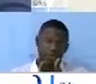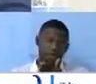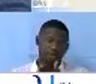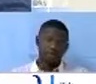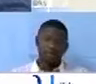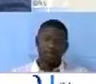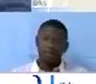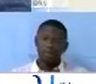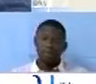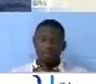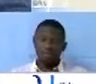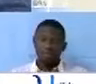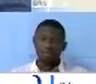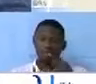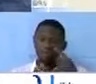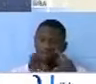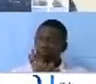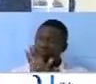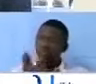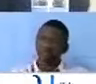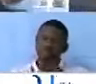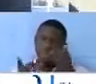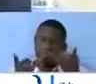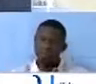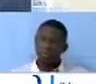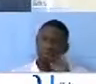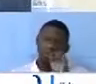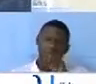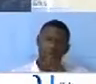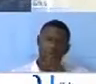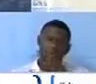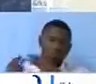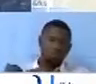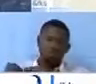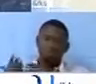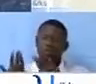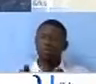it failed so that you failed in your duty. You just went along with what was